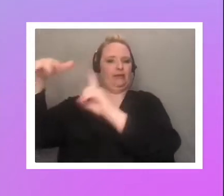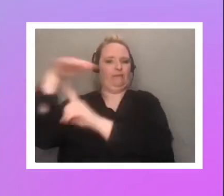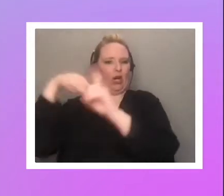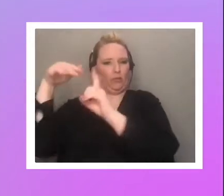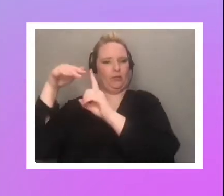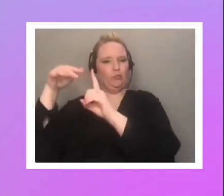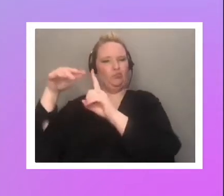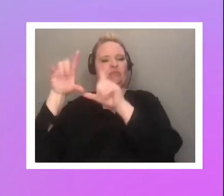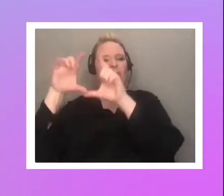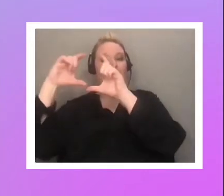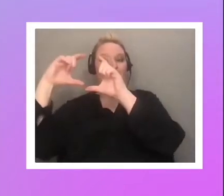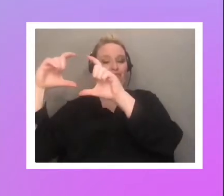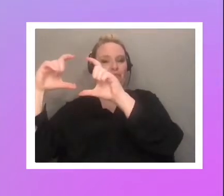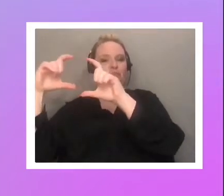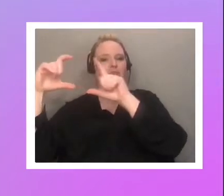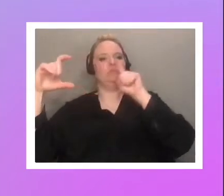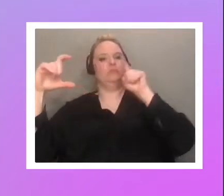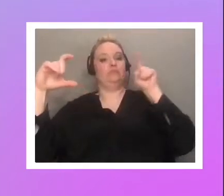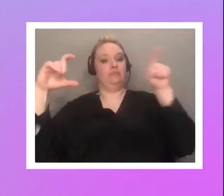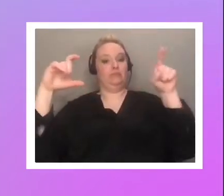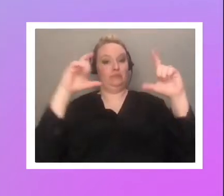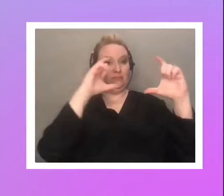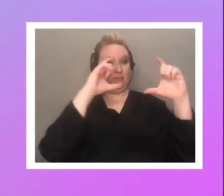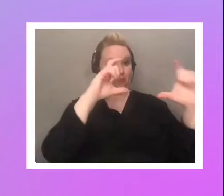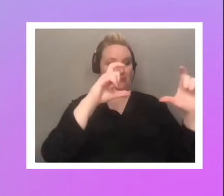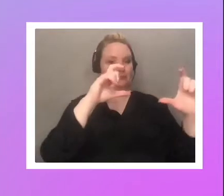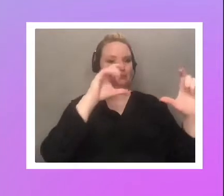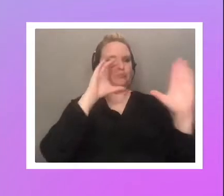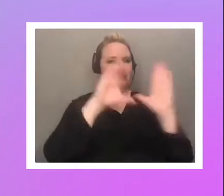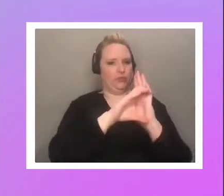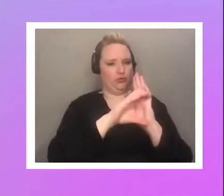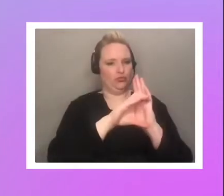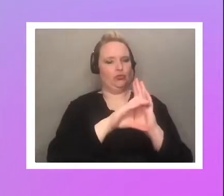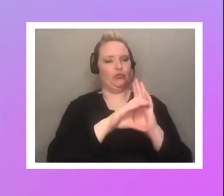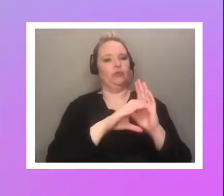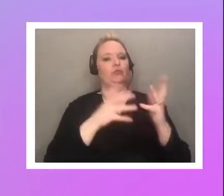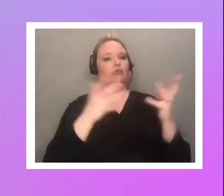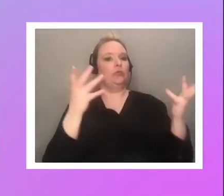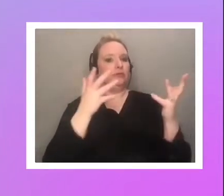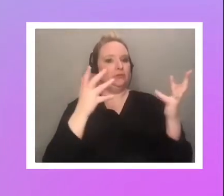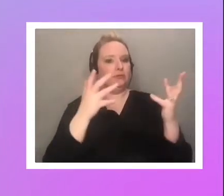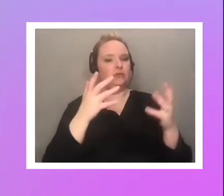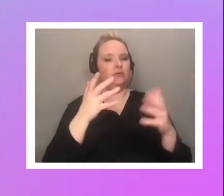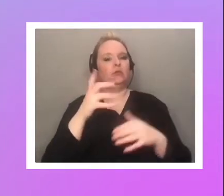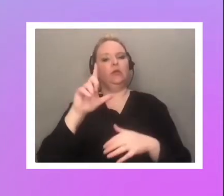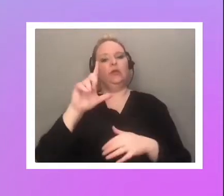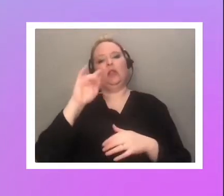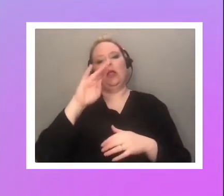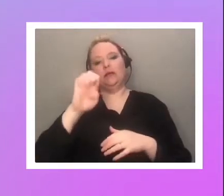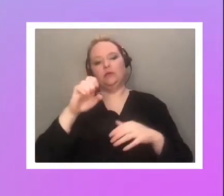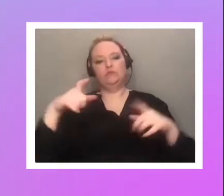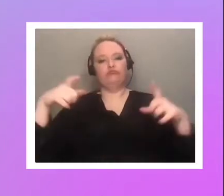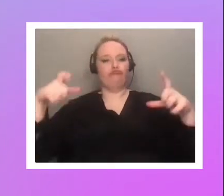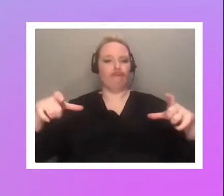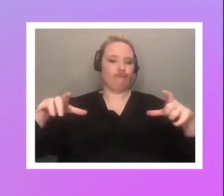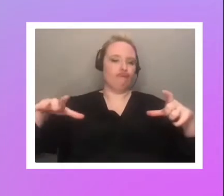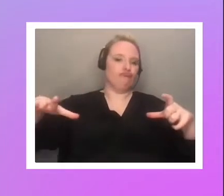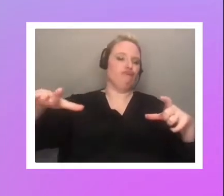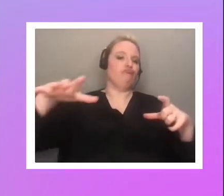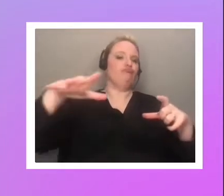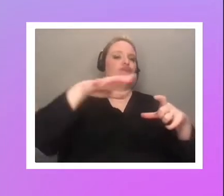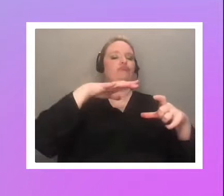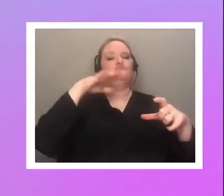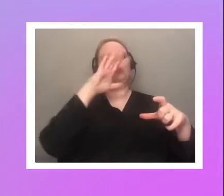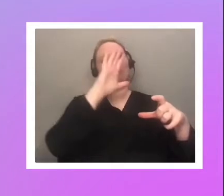to the side of this picture is a image of a kind of lakeside, like